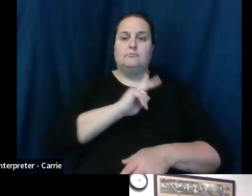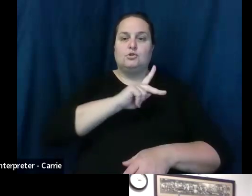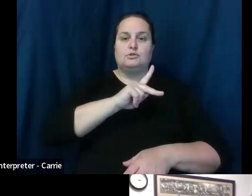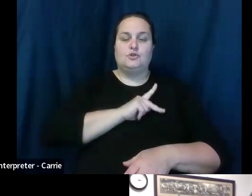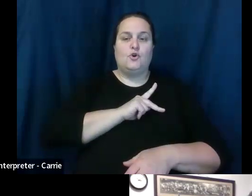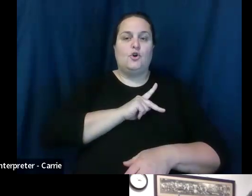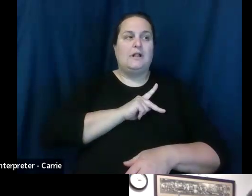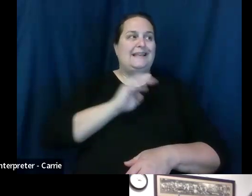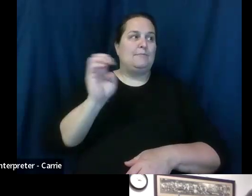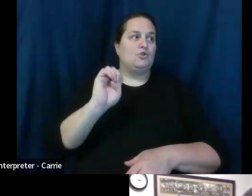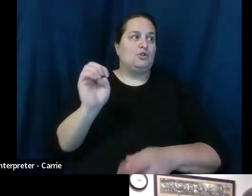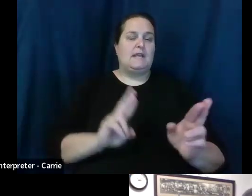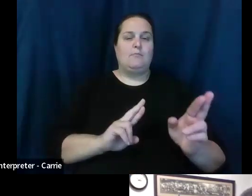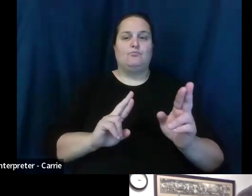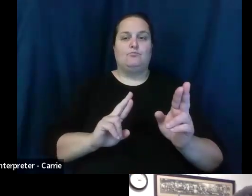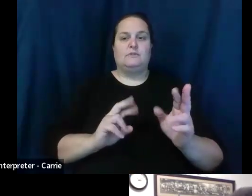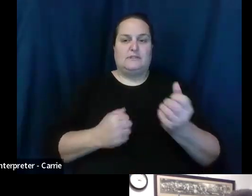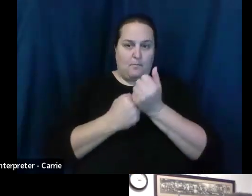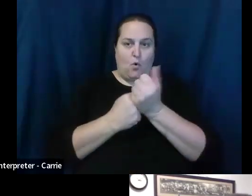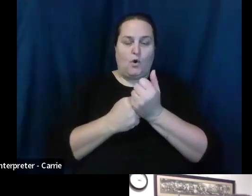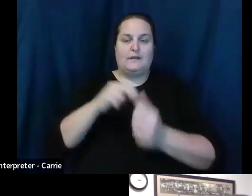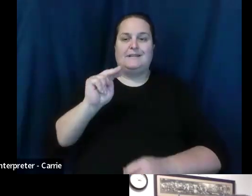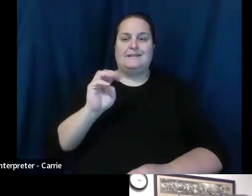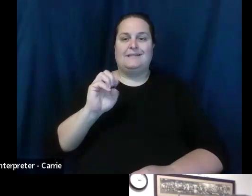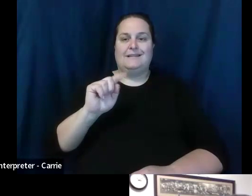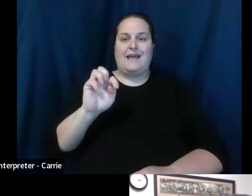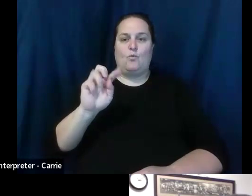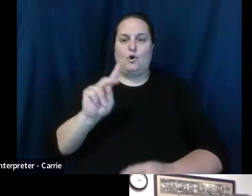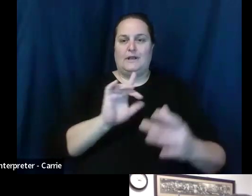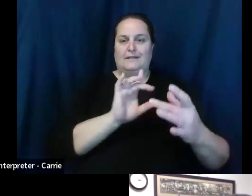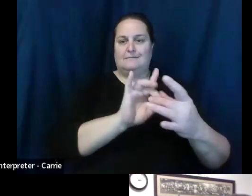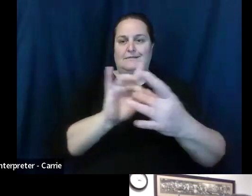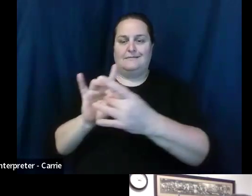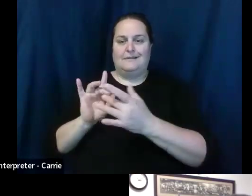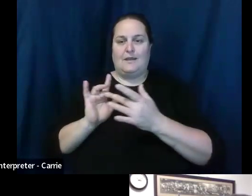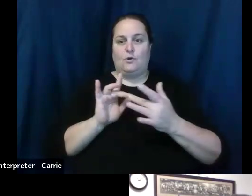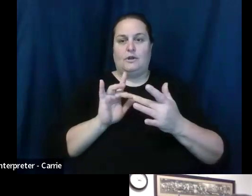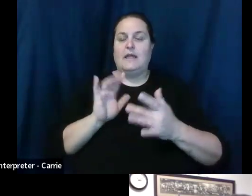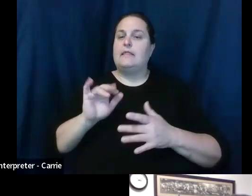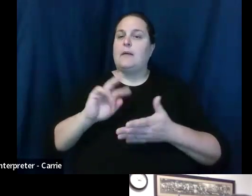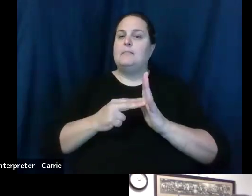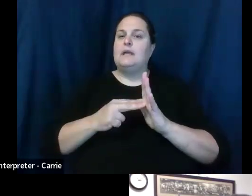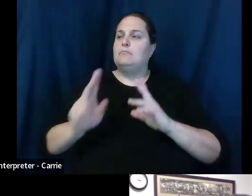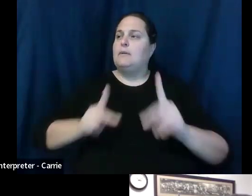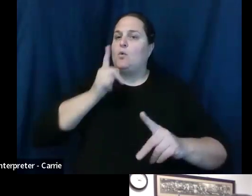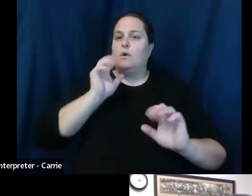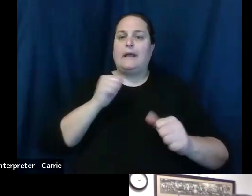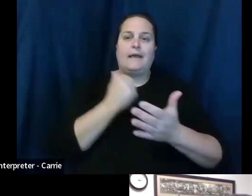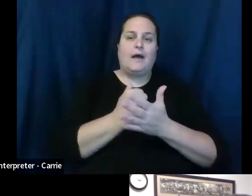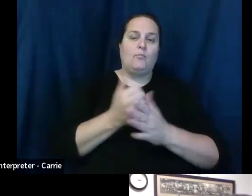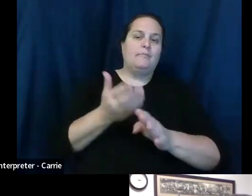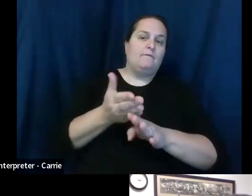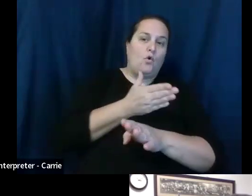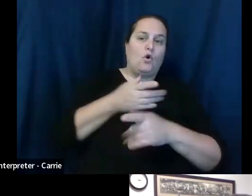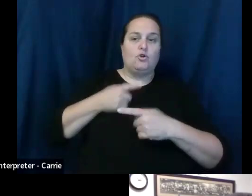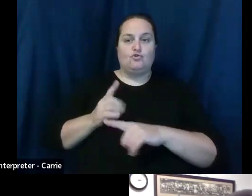network. So these are people who can assist you before, during, or after a disaster. So